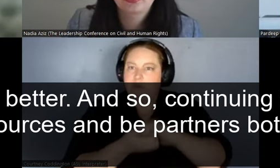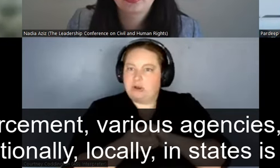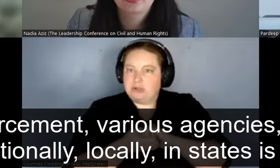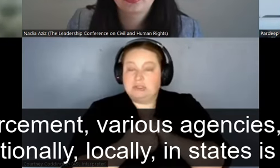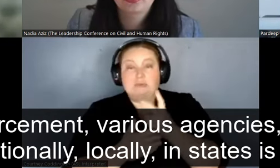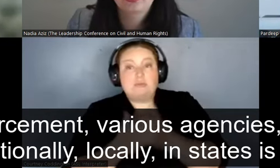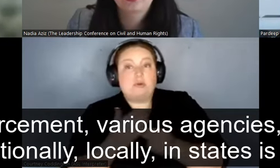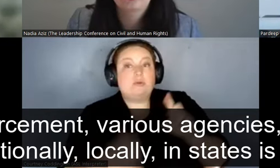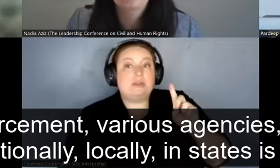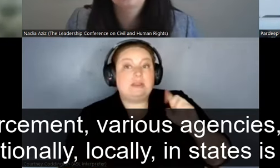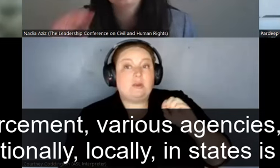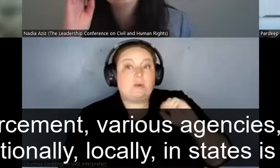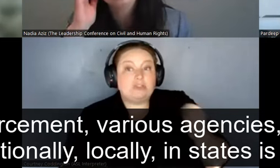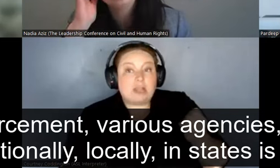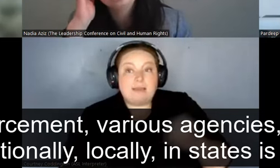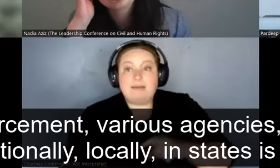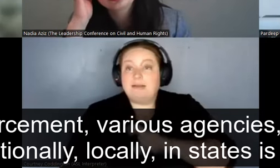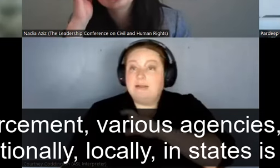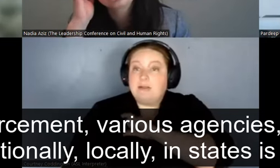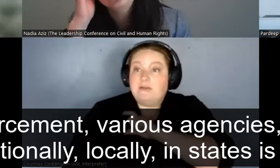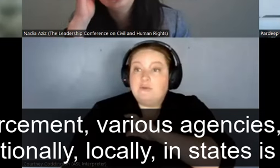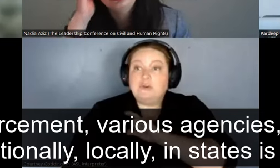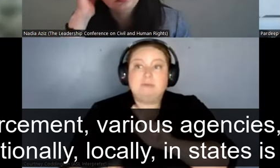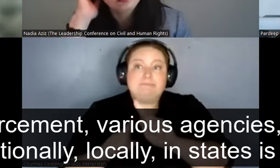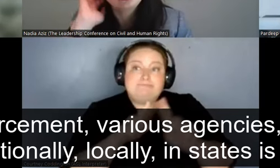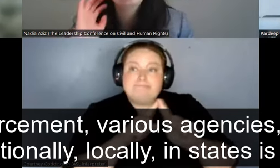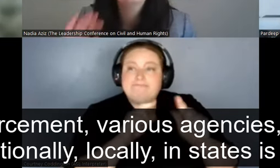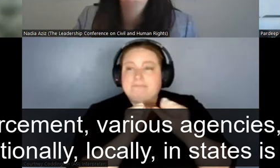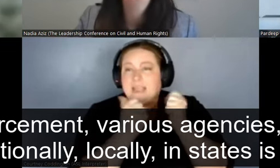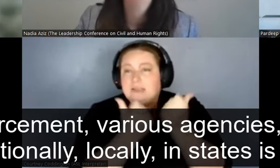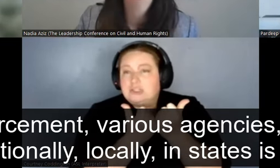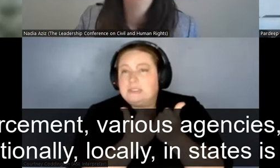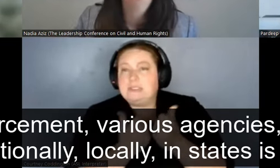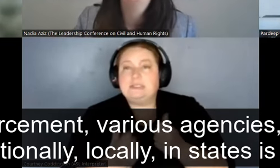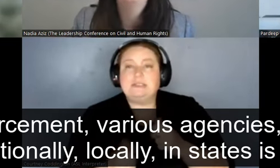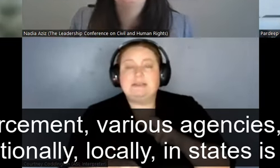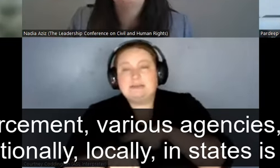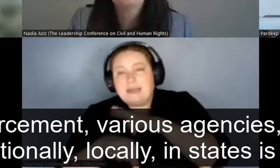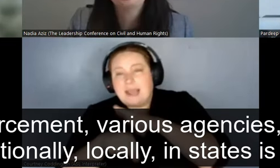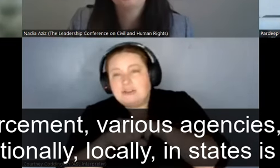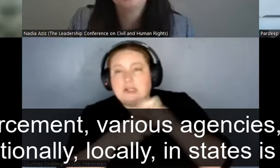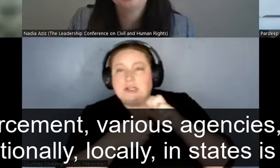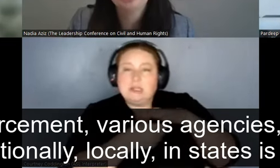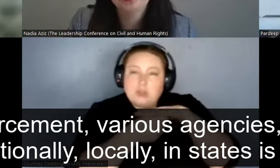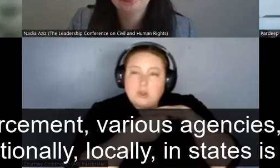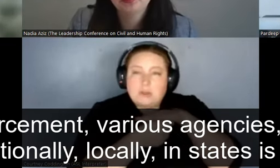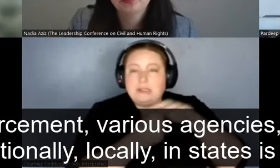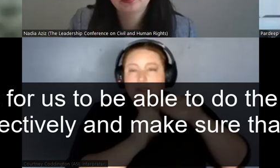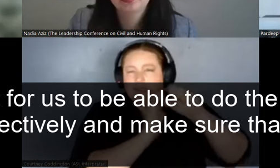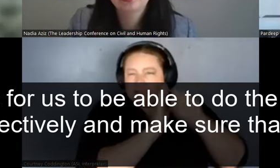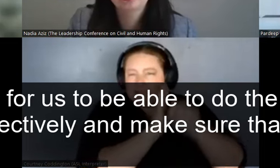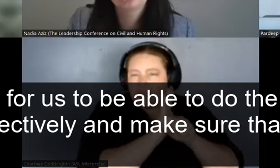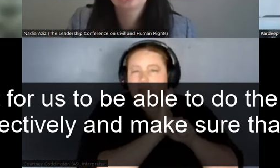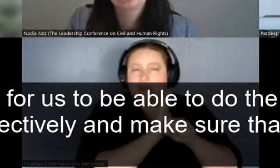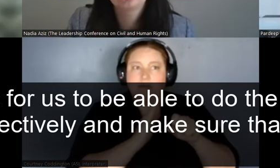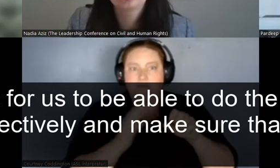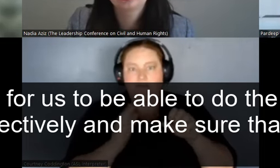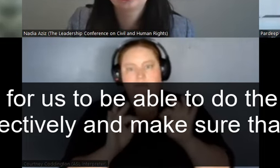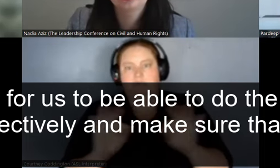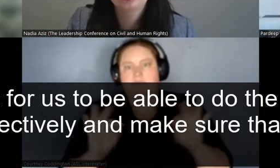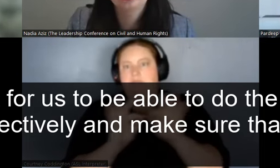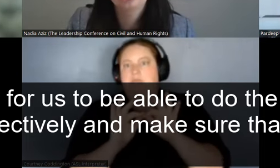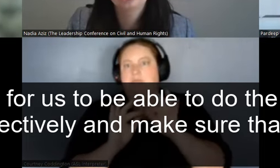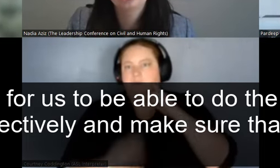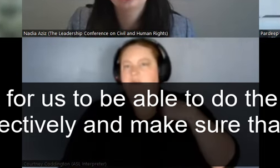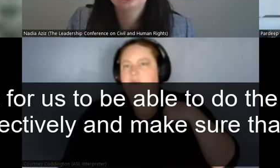the DOJ, right, law enforcement, various agencies, whether again, nationally, locally, in the states, is critically important for us to be able